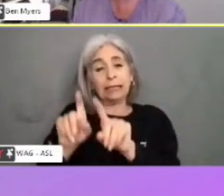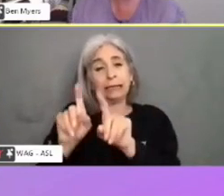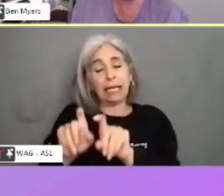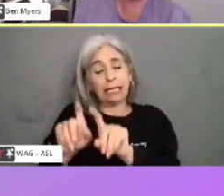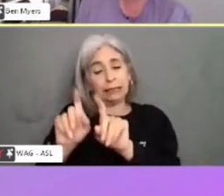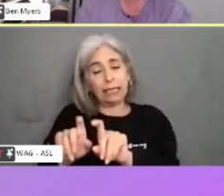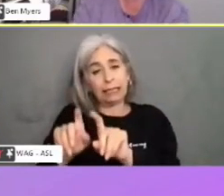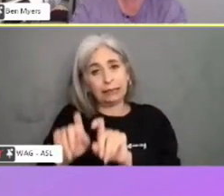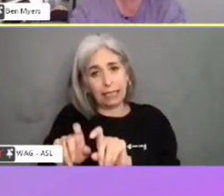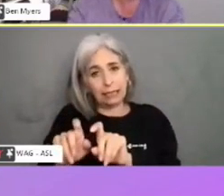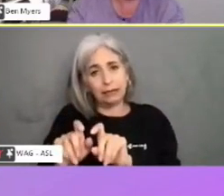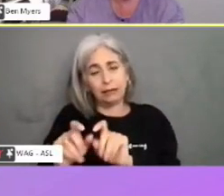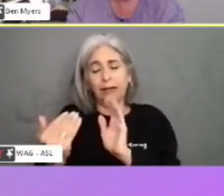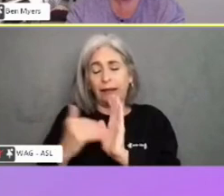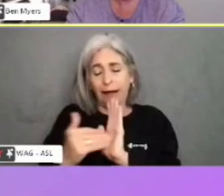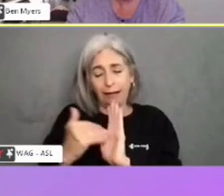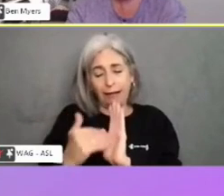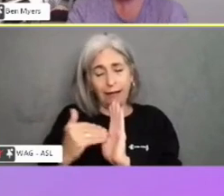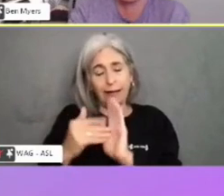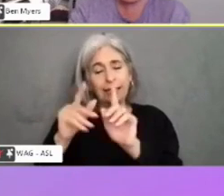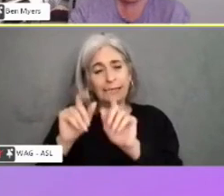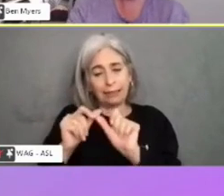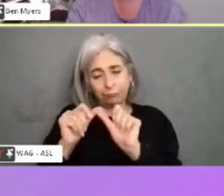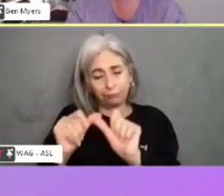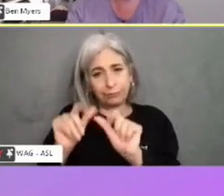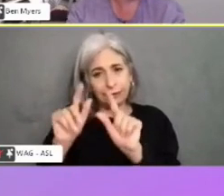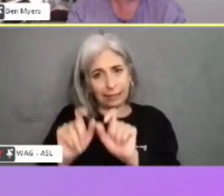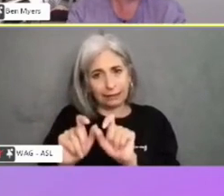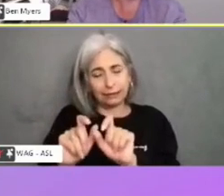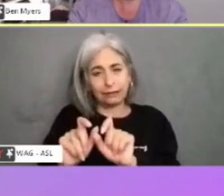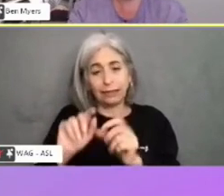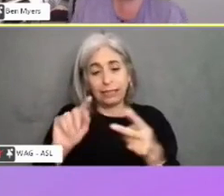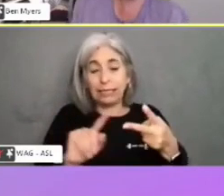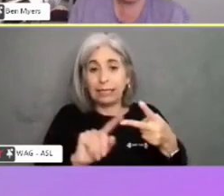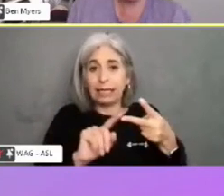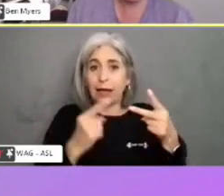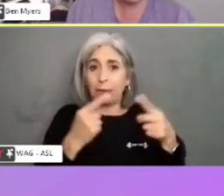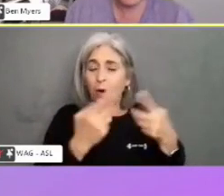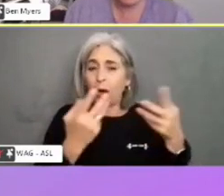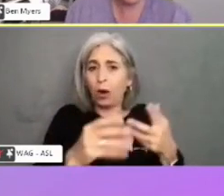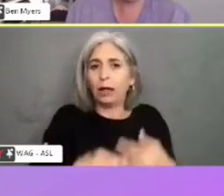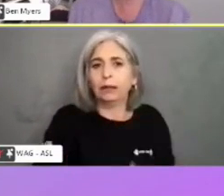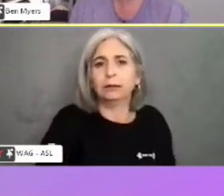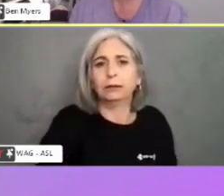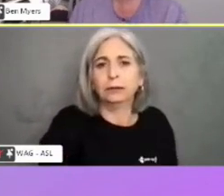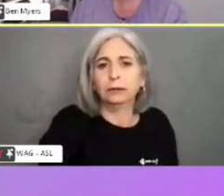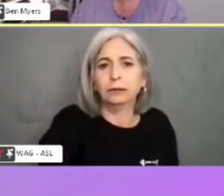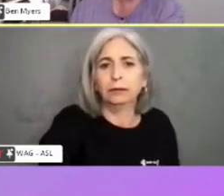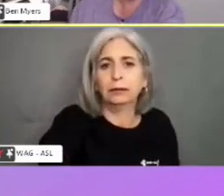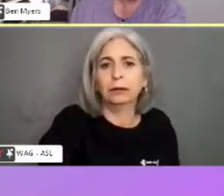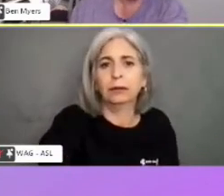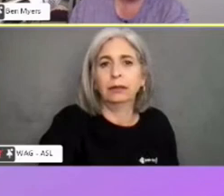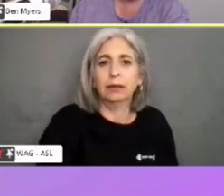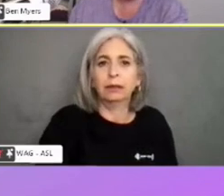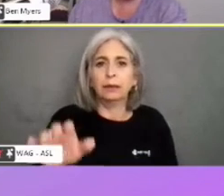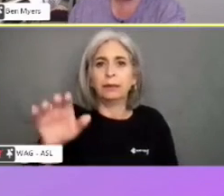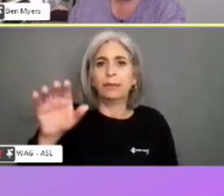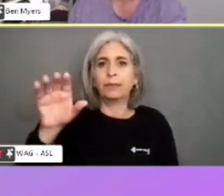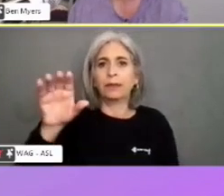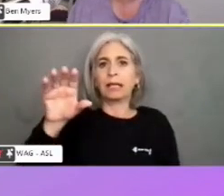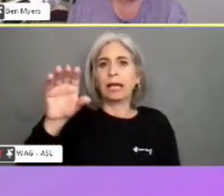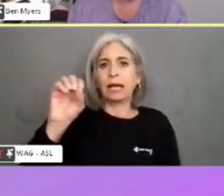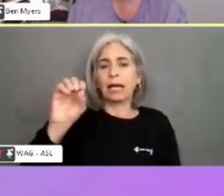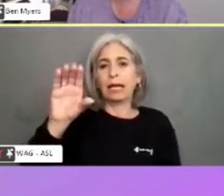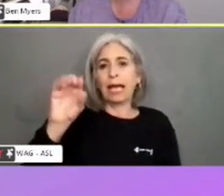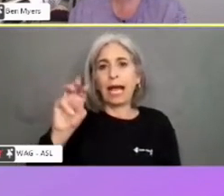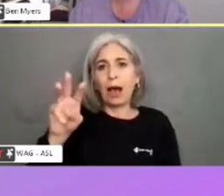test profusely. But the second point I have to make is about the concept of a cow path, which is that